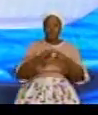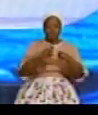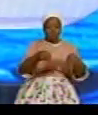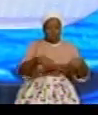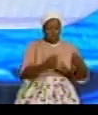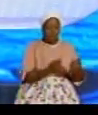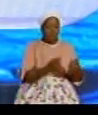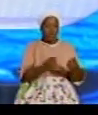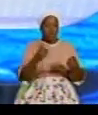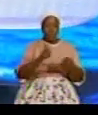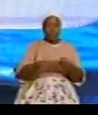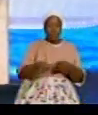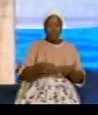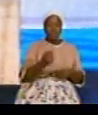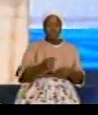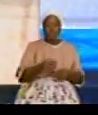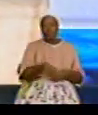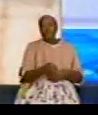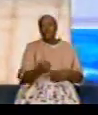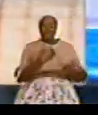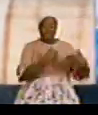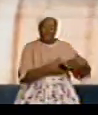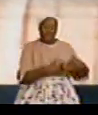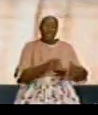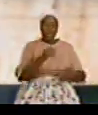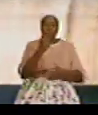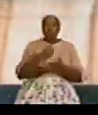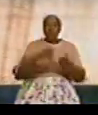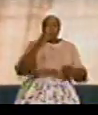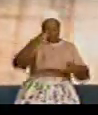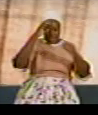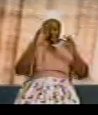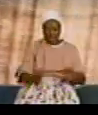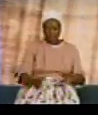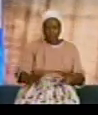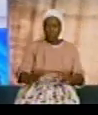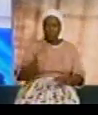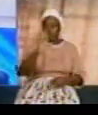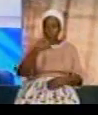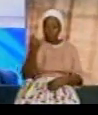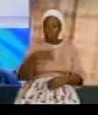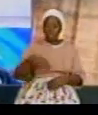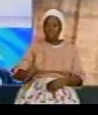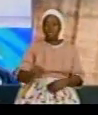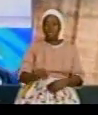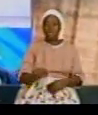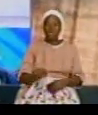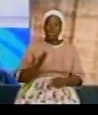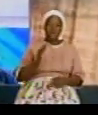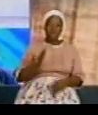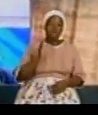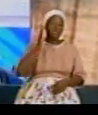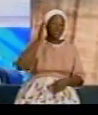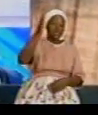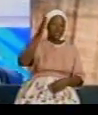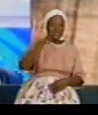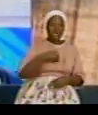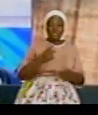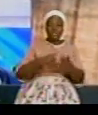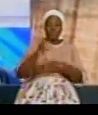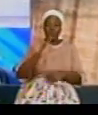to the other side, what will determine your eternal destiny and your